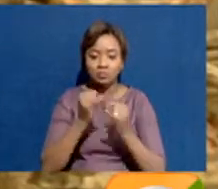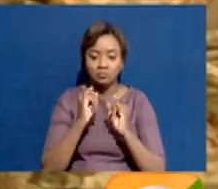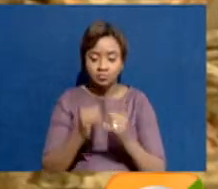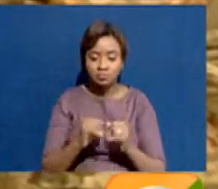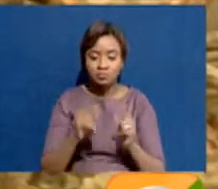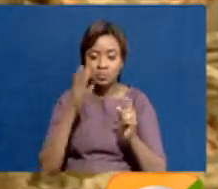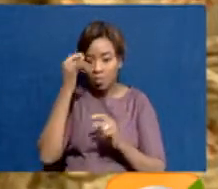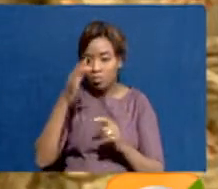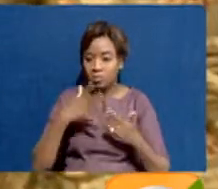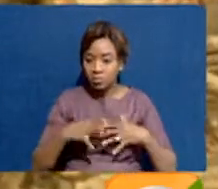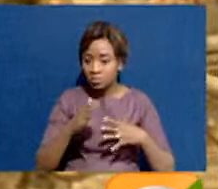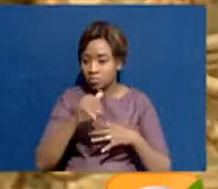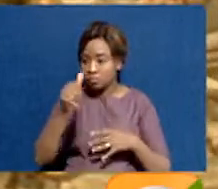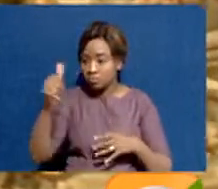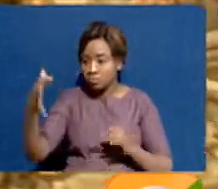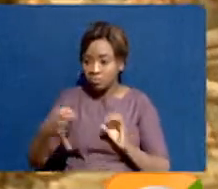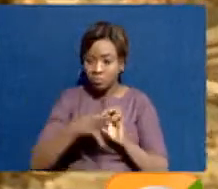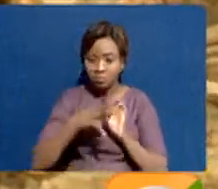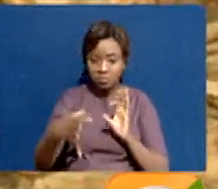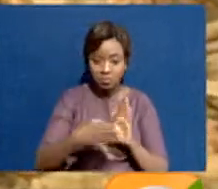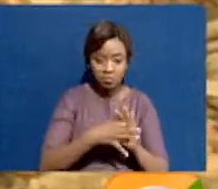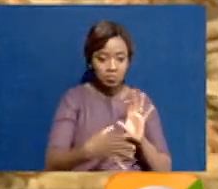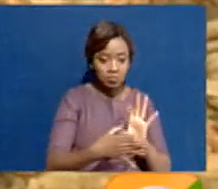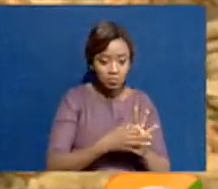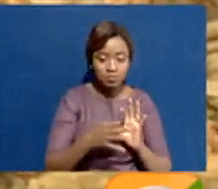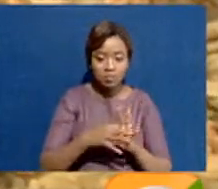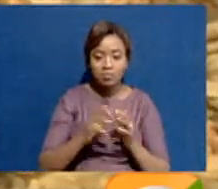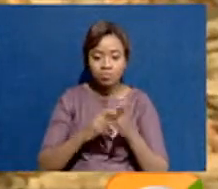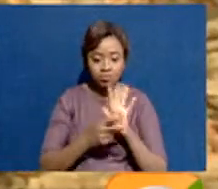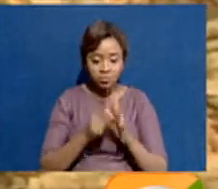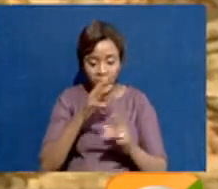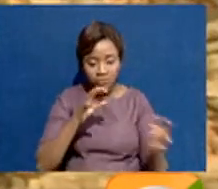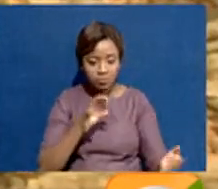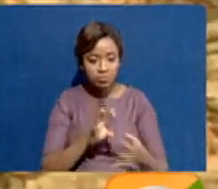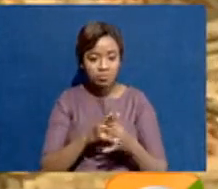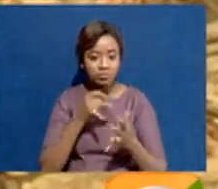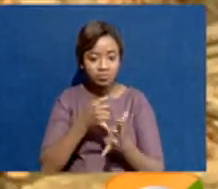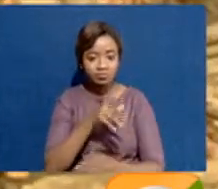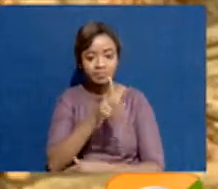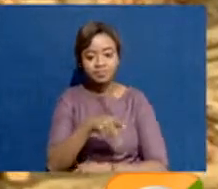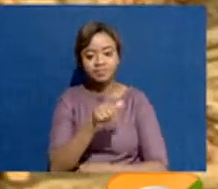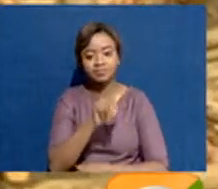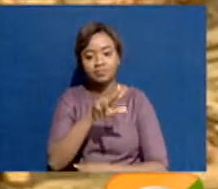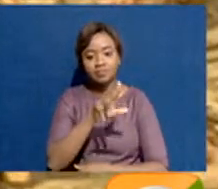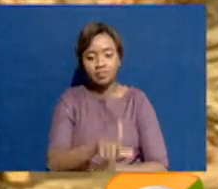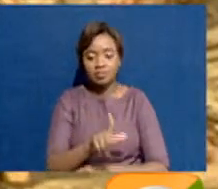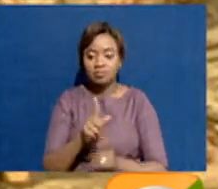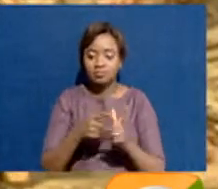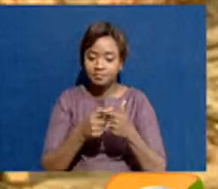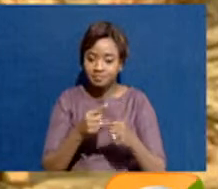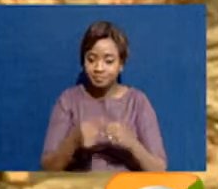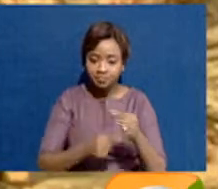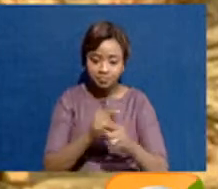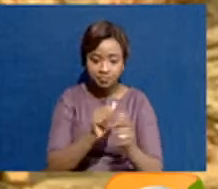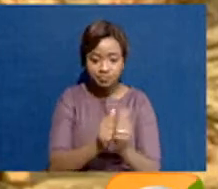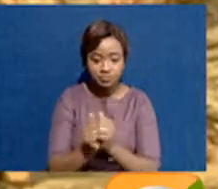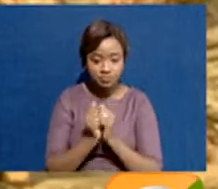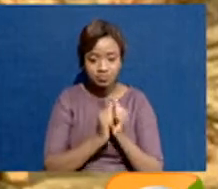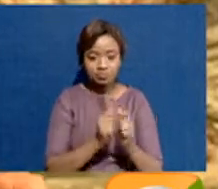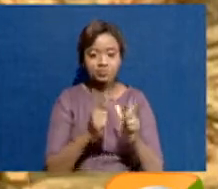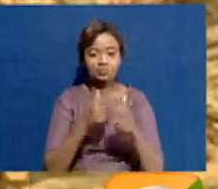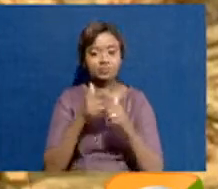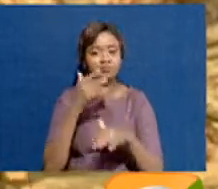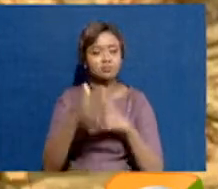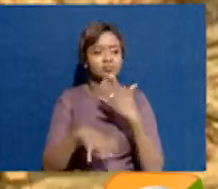kujiunga nao, akiwemo mmoja wao alikuwa ni Paul Mackenzie, alikuja wakajiunga na mama na wakaendelea. Na eventually wakaona